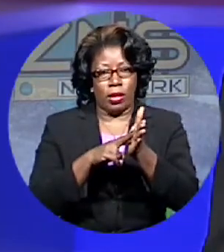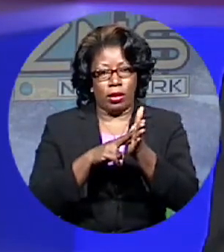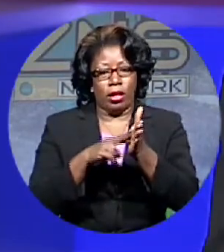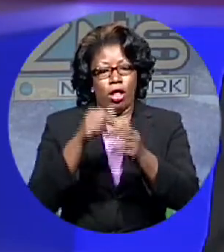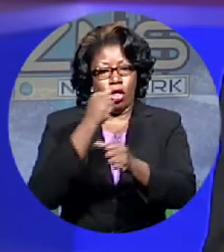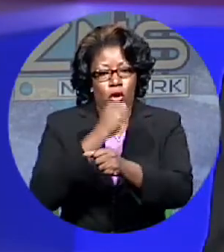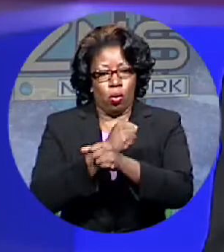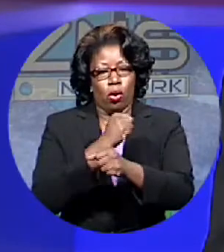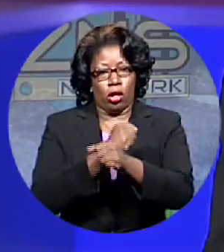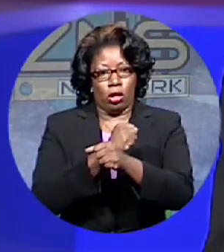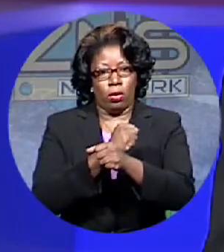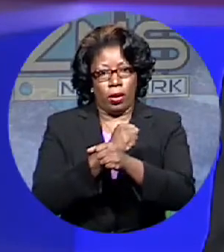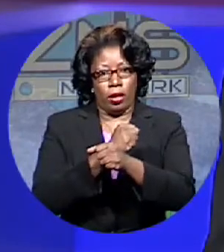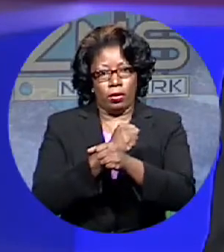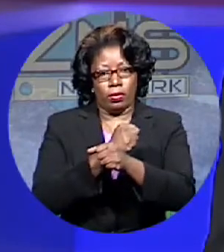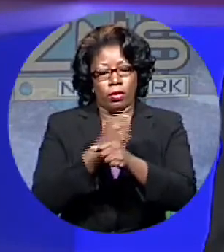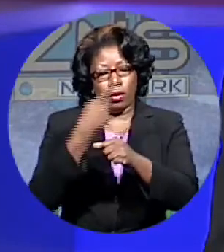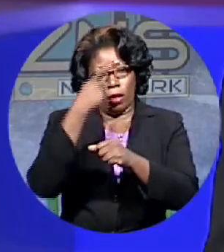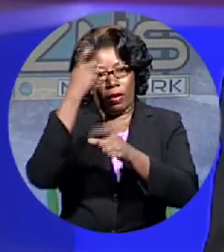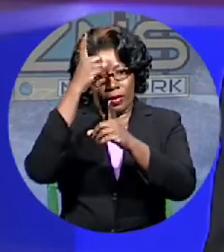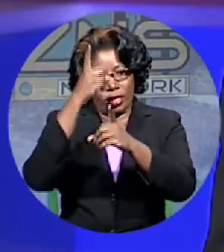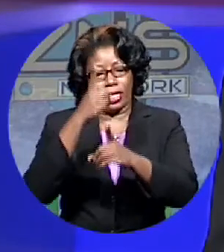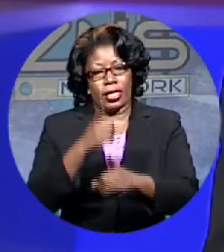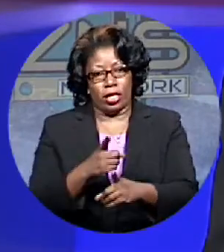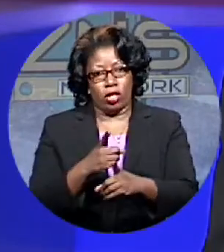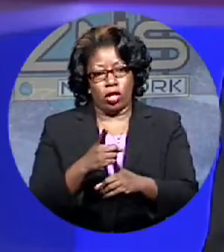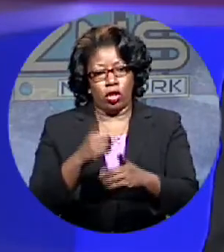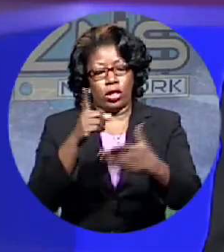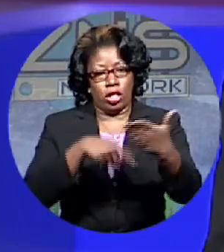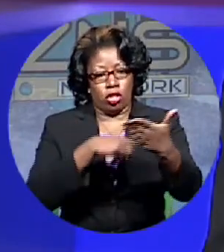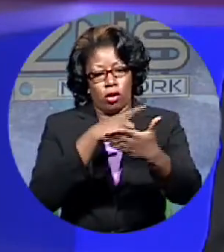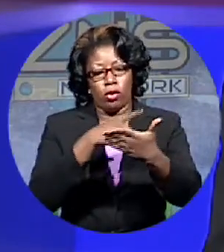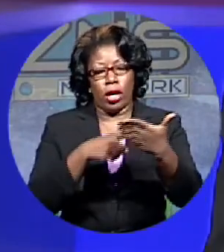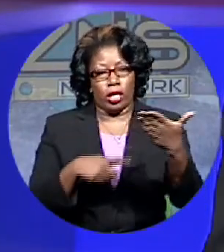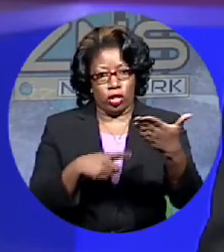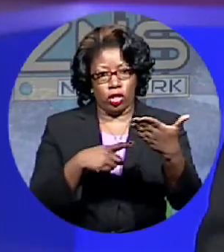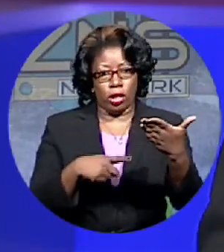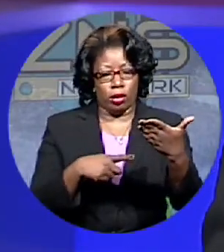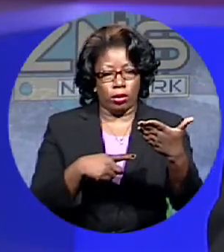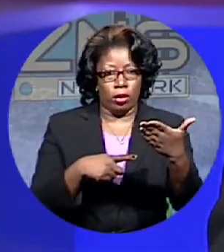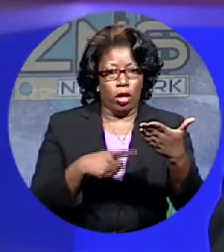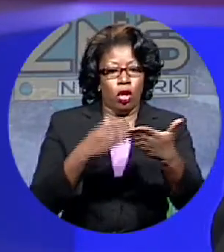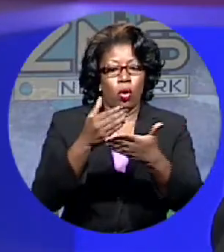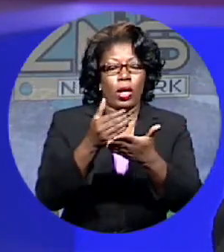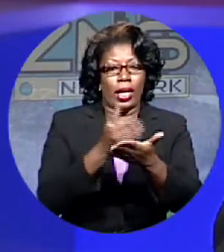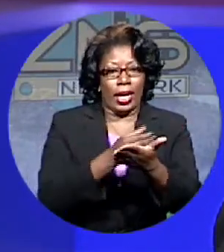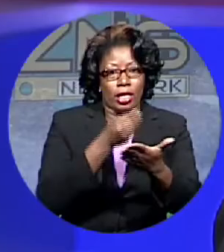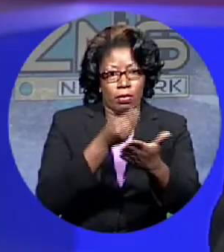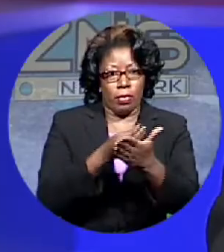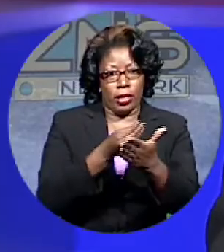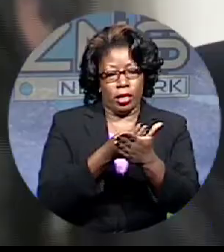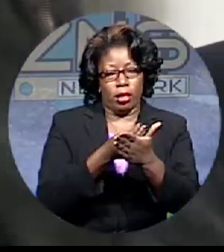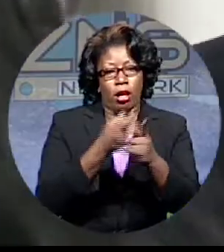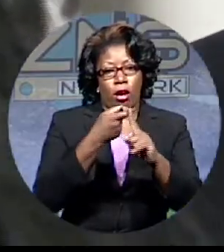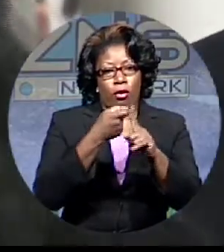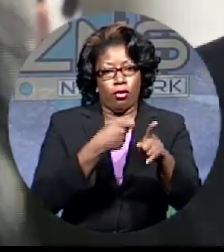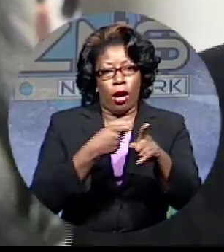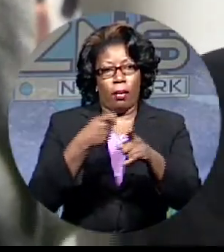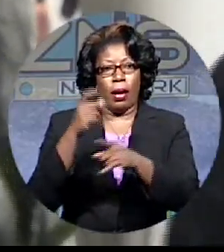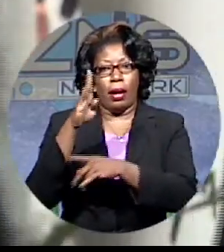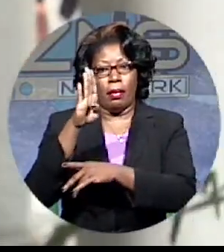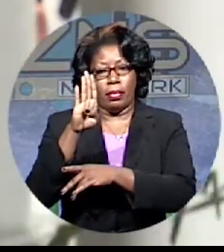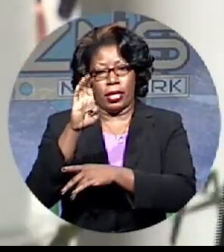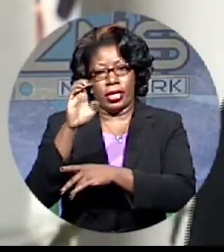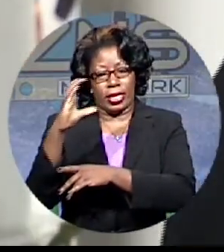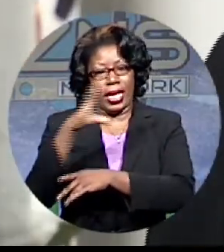over a recent decision to discontinue the practice of workers collecting sick pay benefits from both BEC and NIB. I